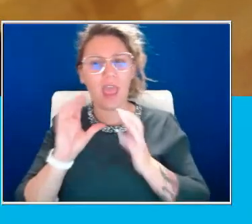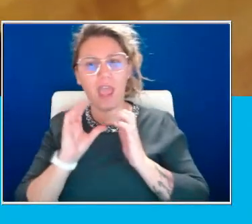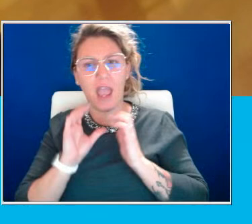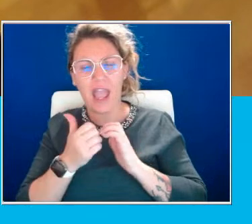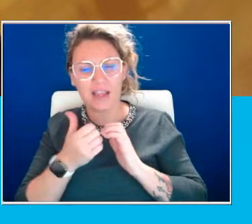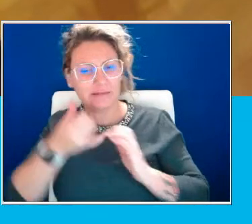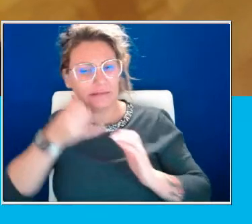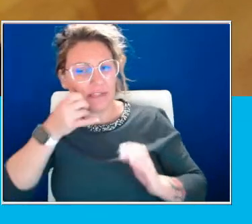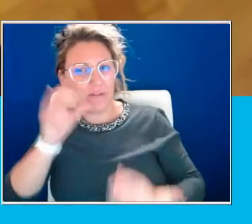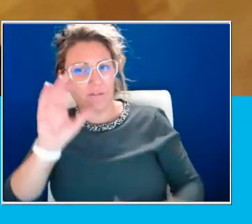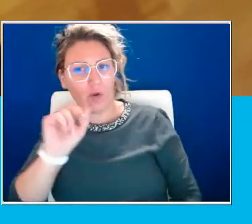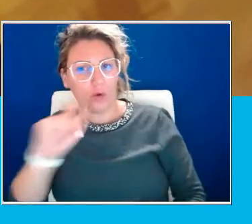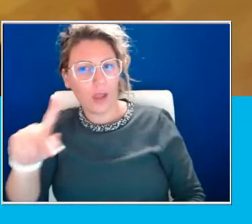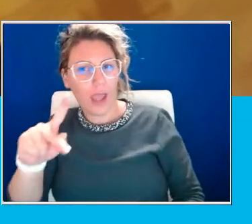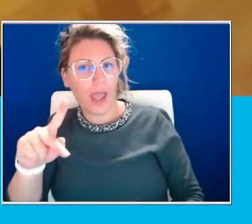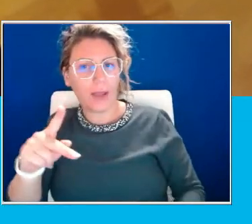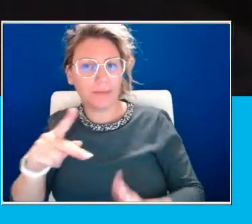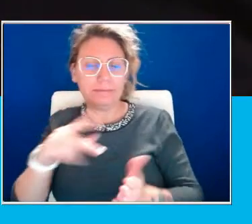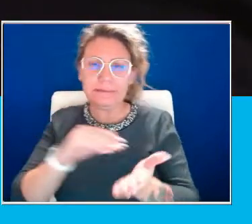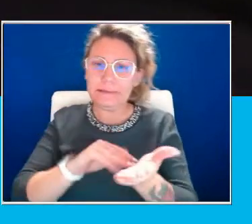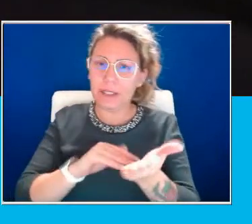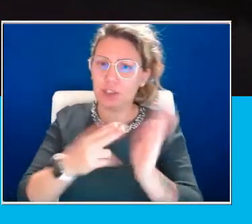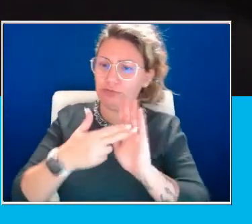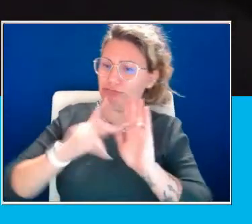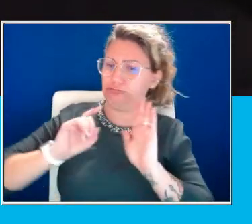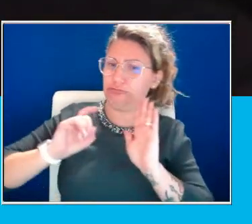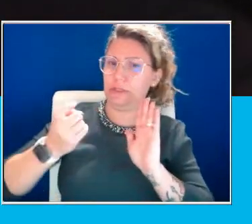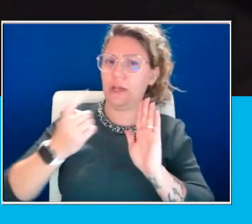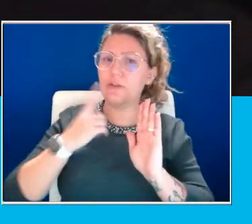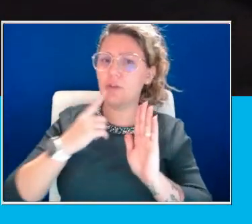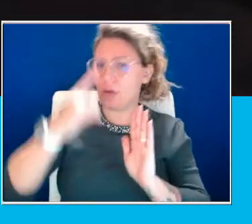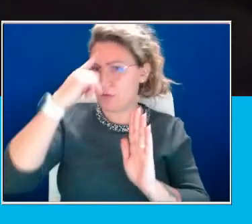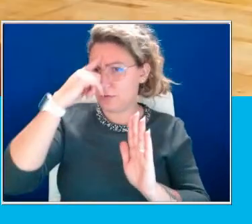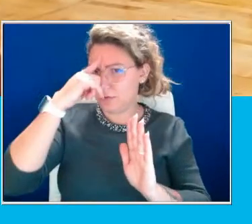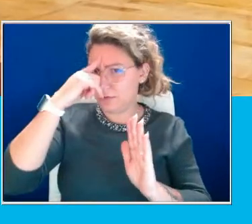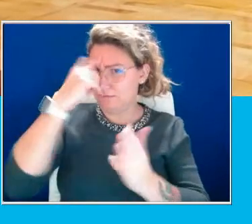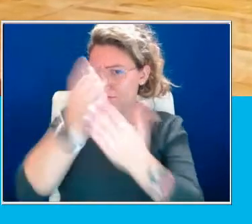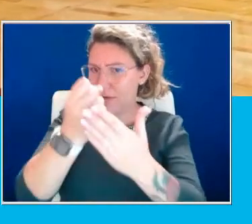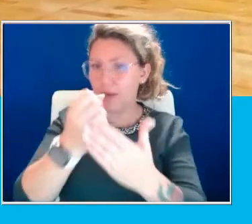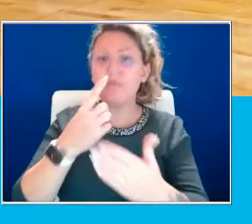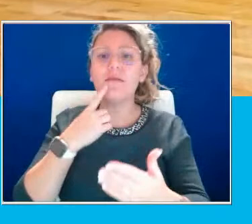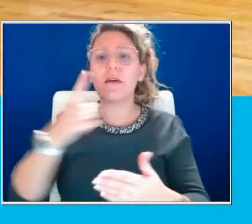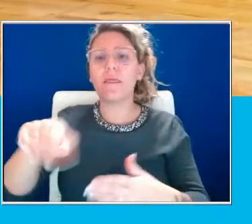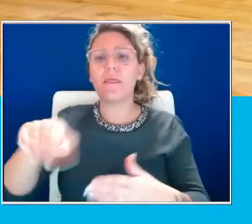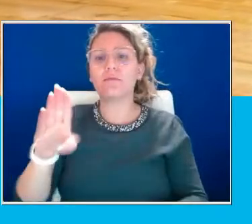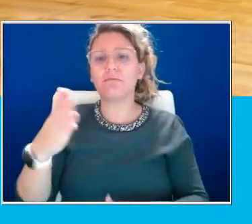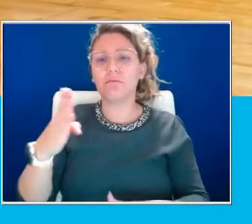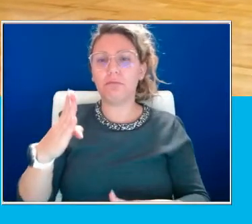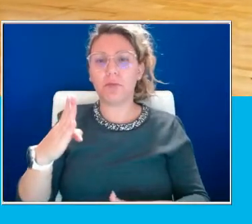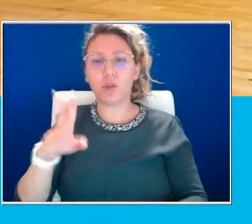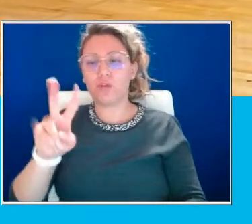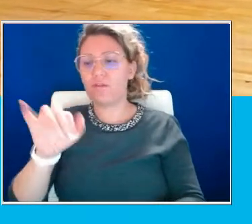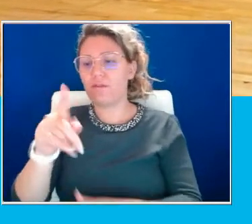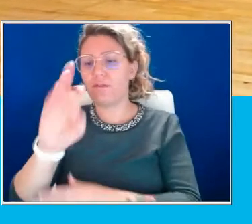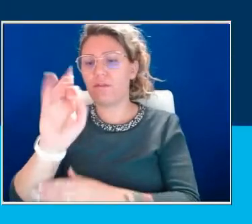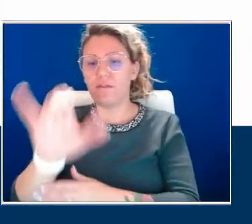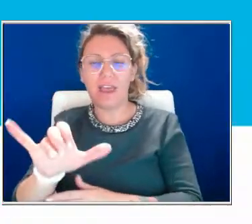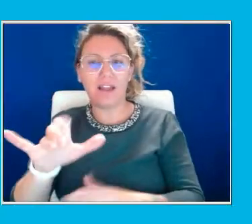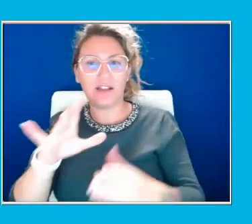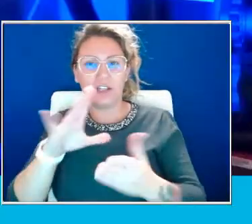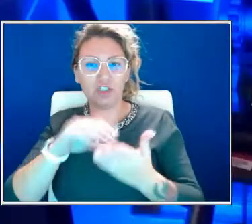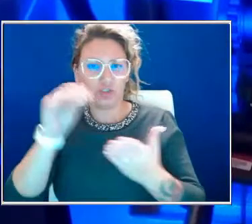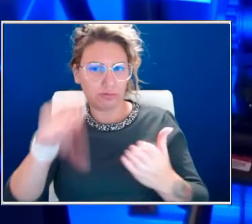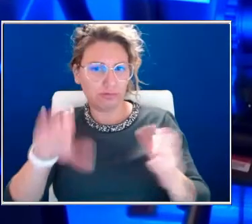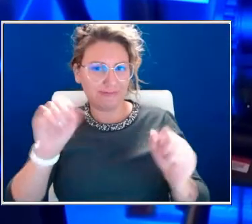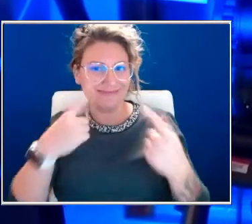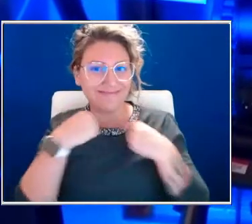help doctors diagnose a concussion? These Blue Valley students could tell you. They just finished a test using new technology.